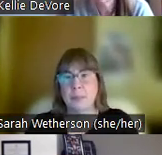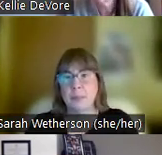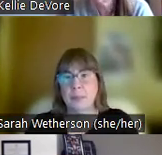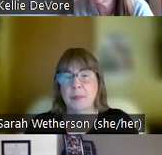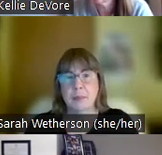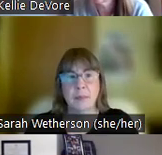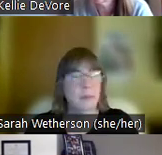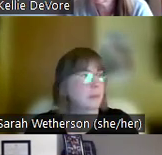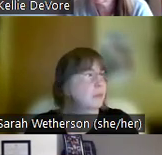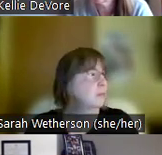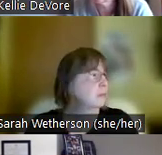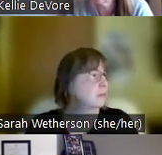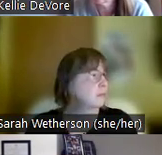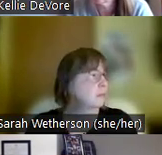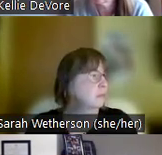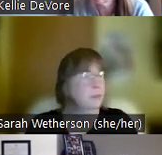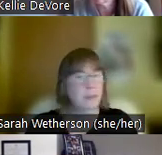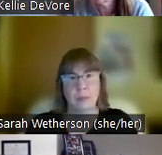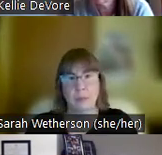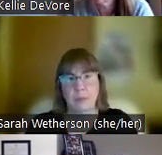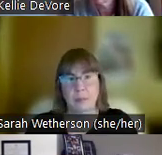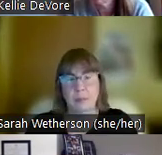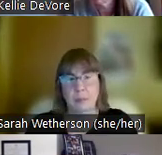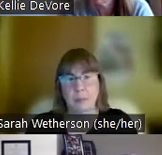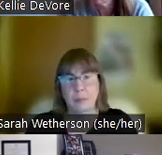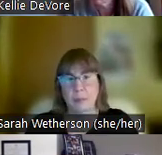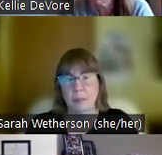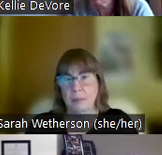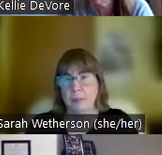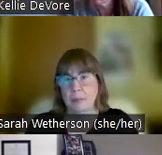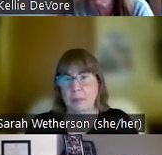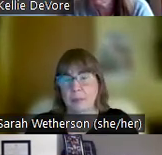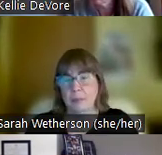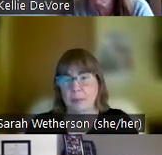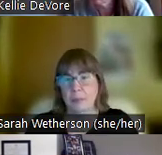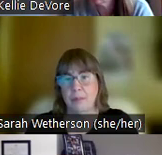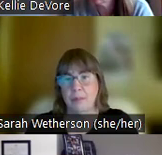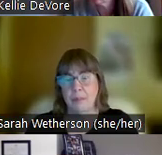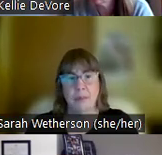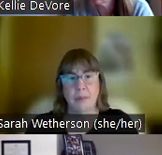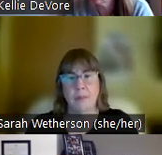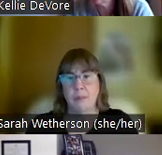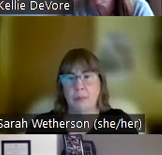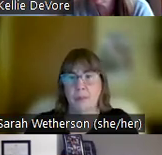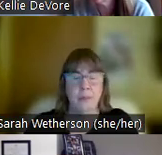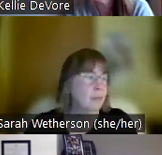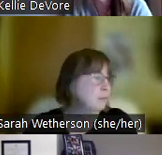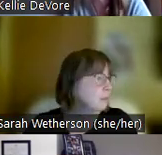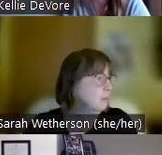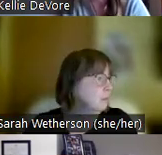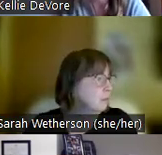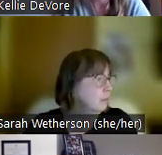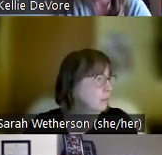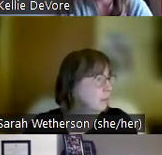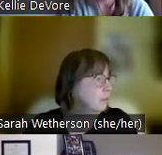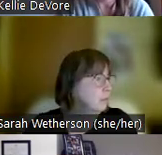So at the end of March, CMS, which is again the Centers for Medicare and Medicaid Services, released part